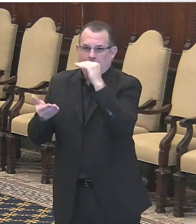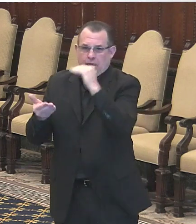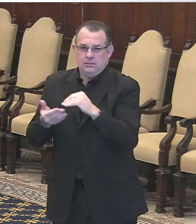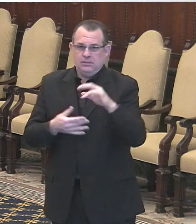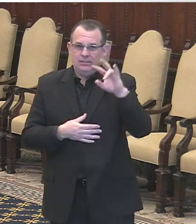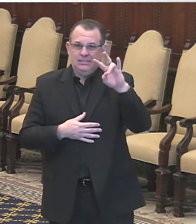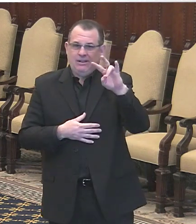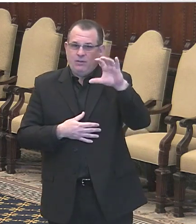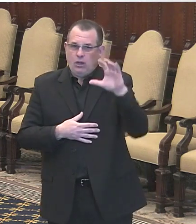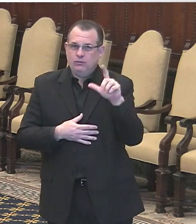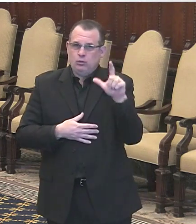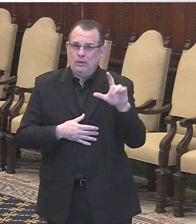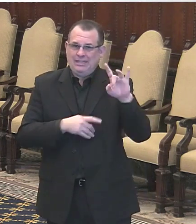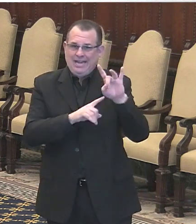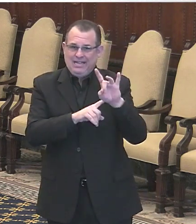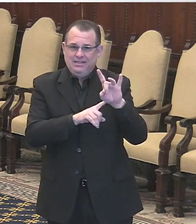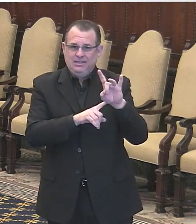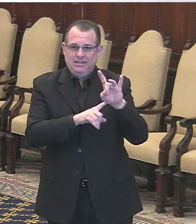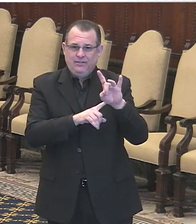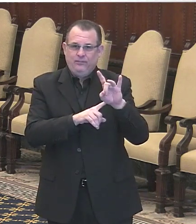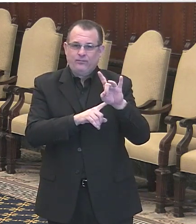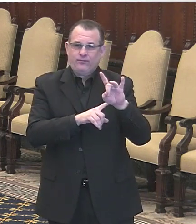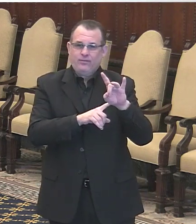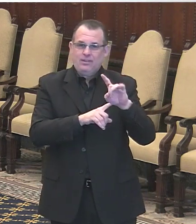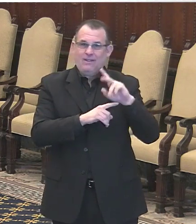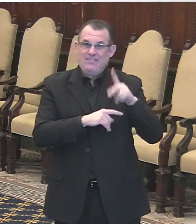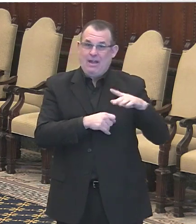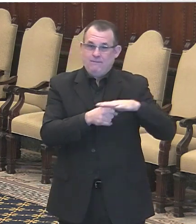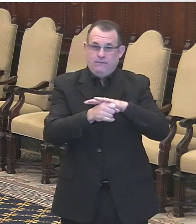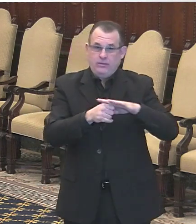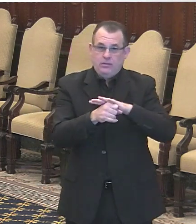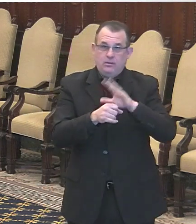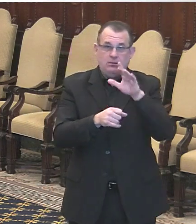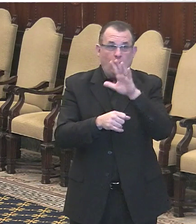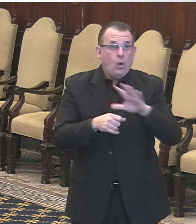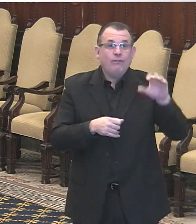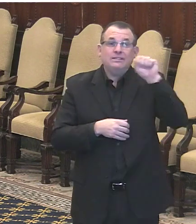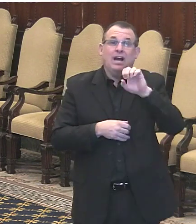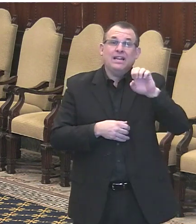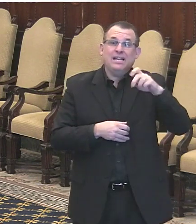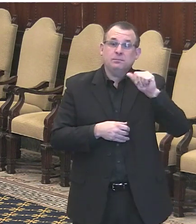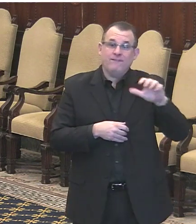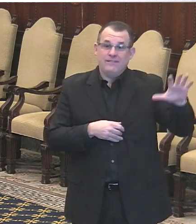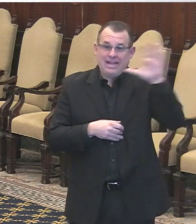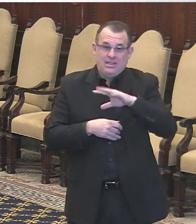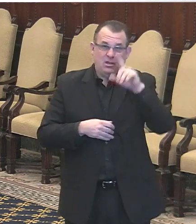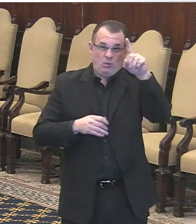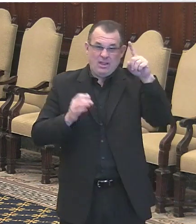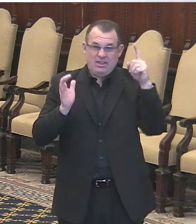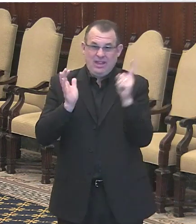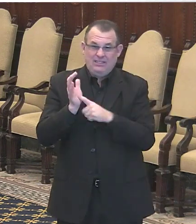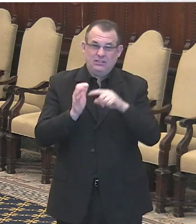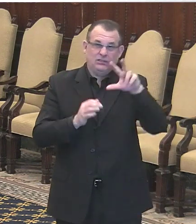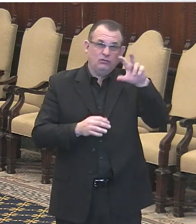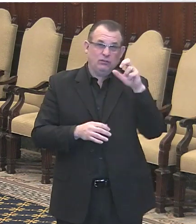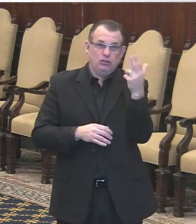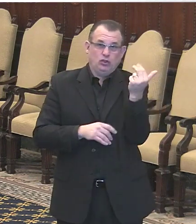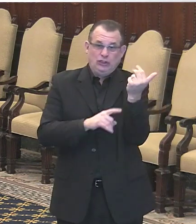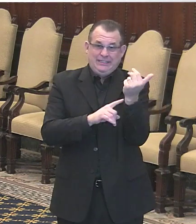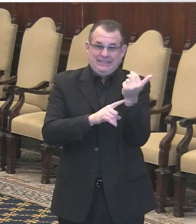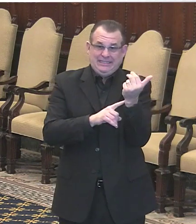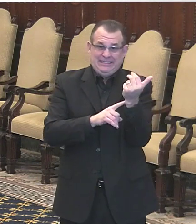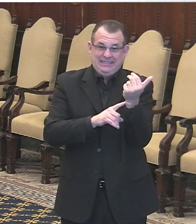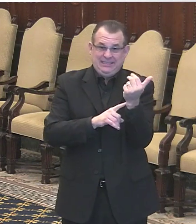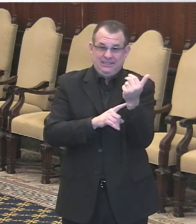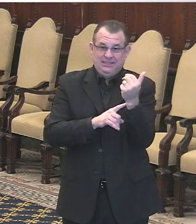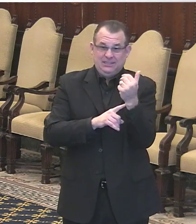Philadelphia hospitals and 1,313 in hospitals in the Southeast Pennsylvania region. That's been going down for about 9 straight days